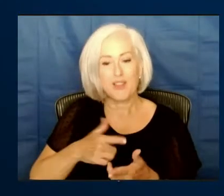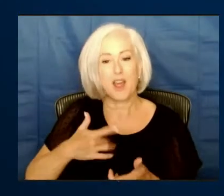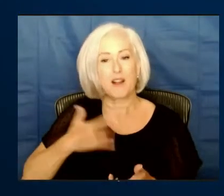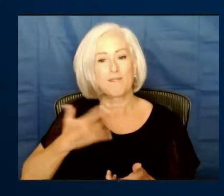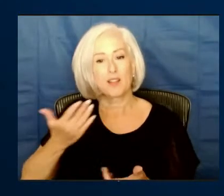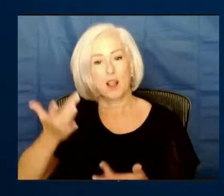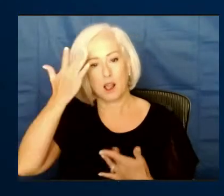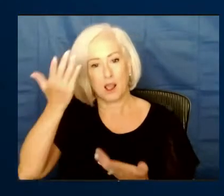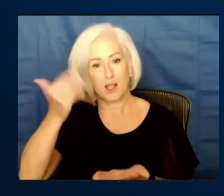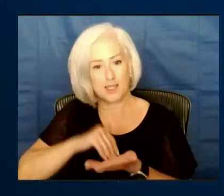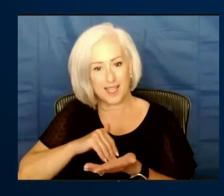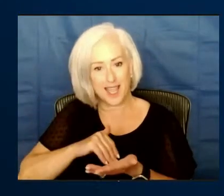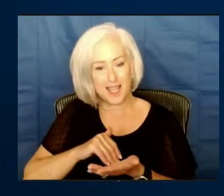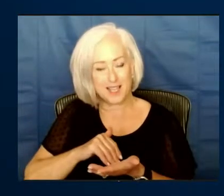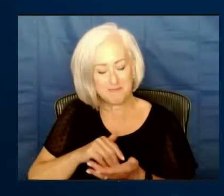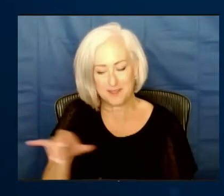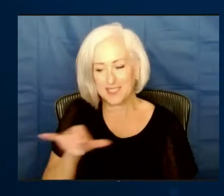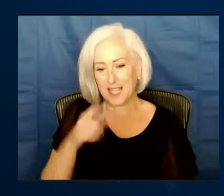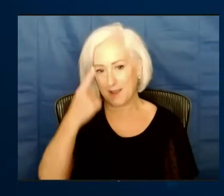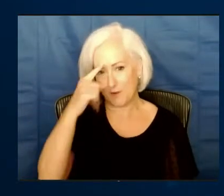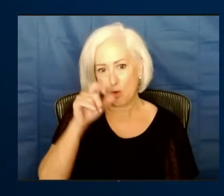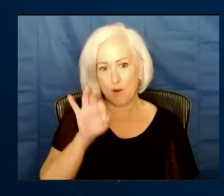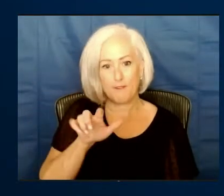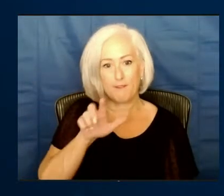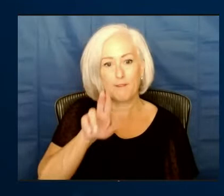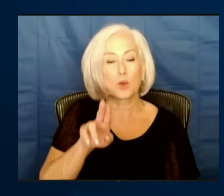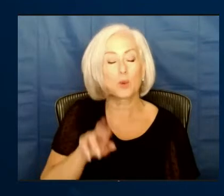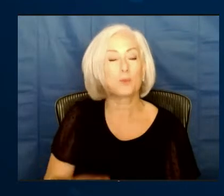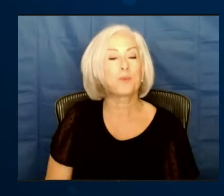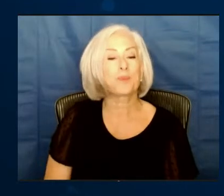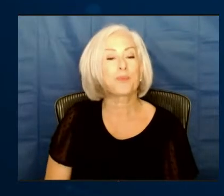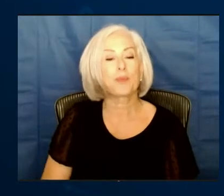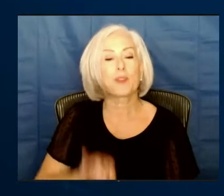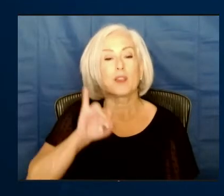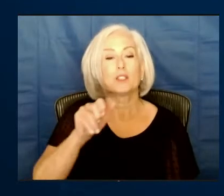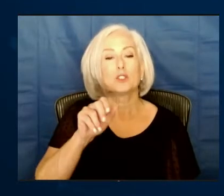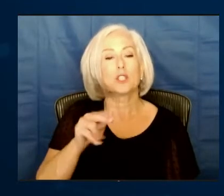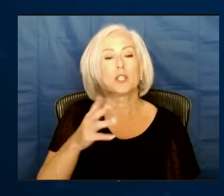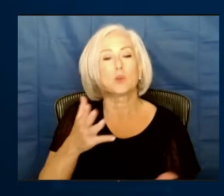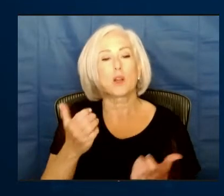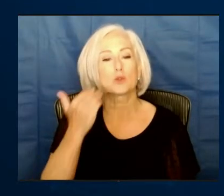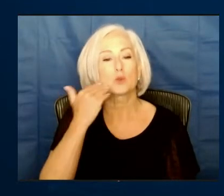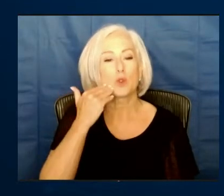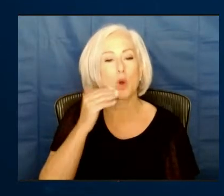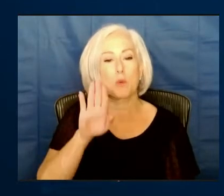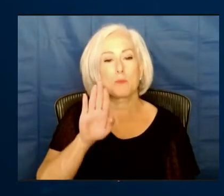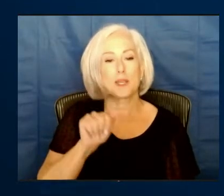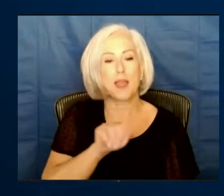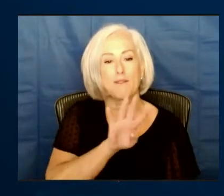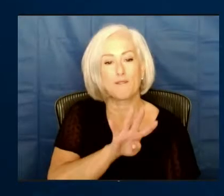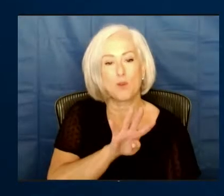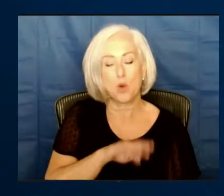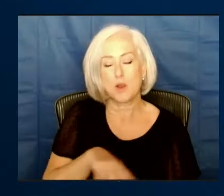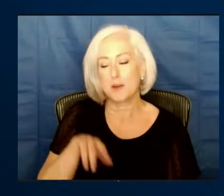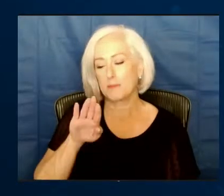questions and then we'll get back to our topic today. But Jean wants to know, do we know if BA4 or BA5 has hit our community